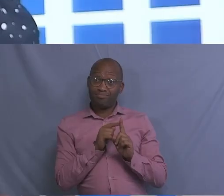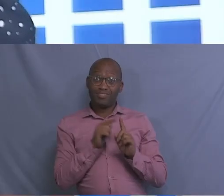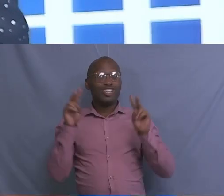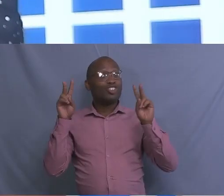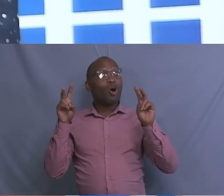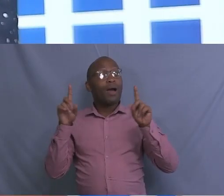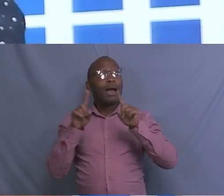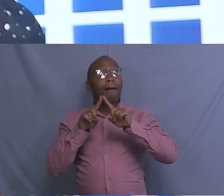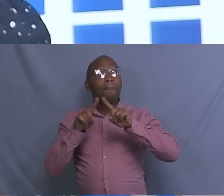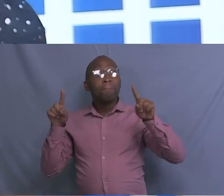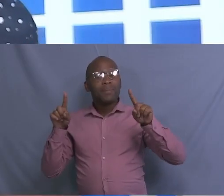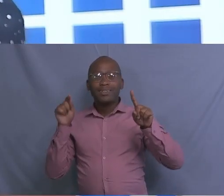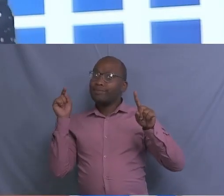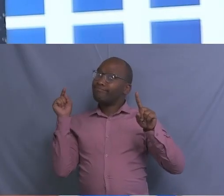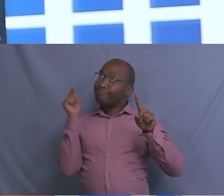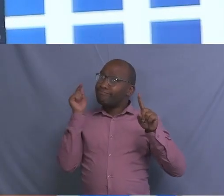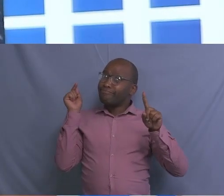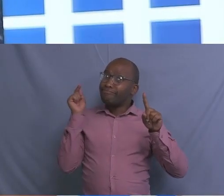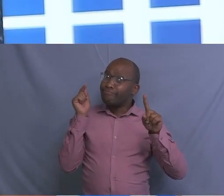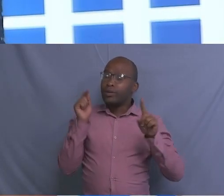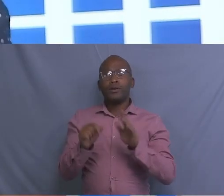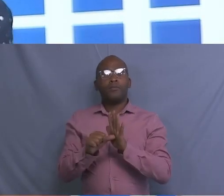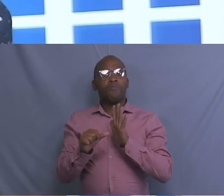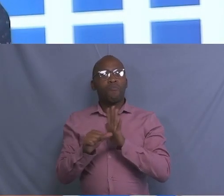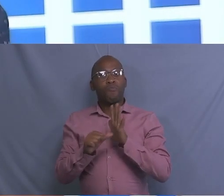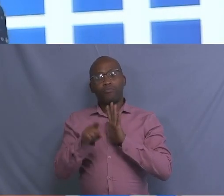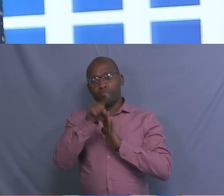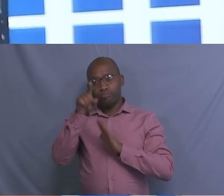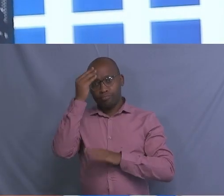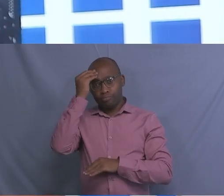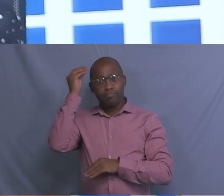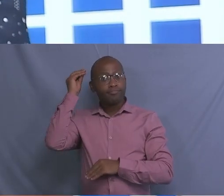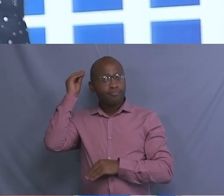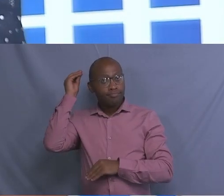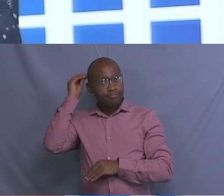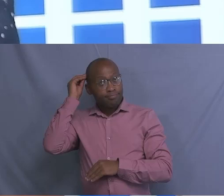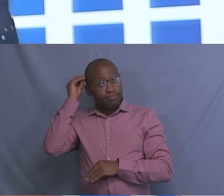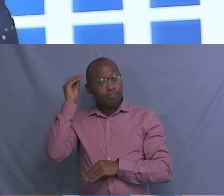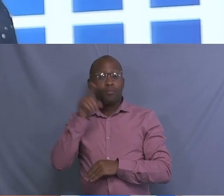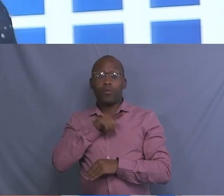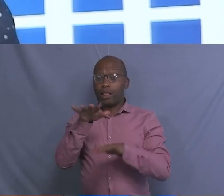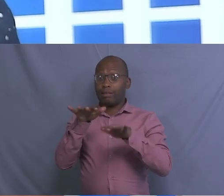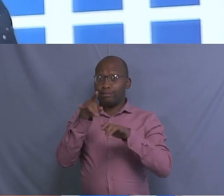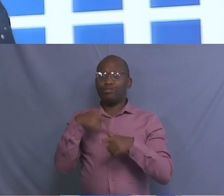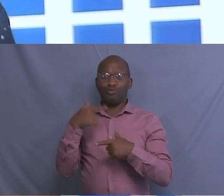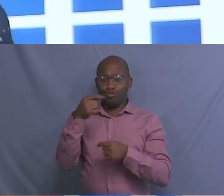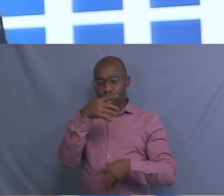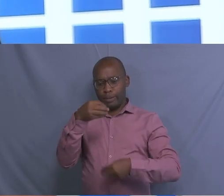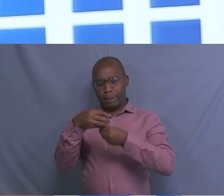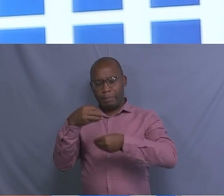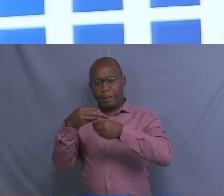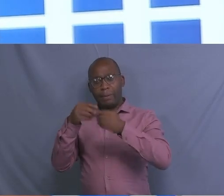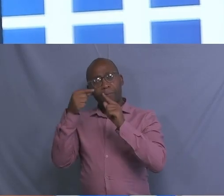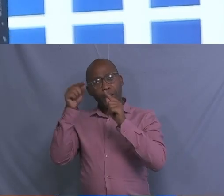very crucial that you understand this topic and that you try to maximize your marks in your NSC exam. In front of us